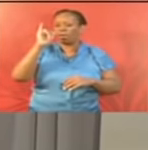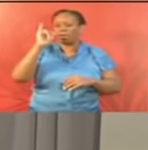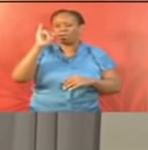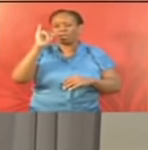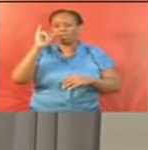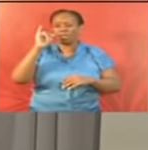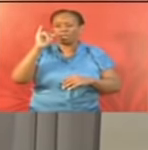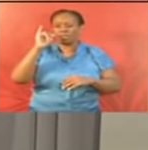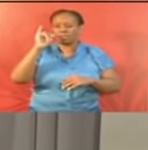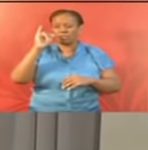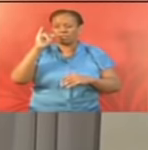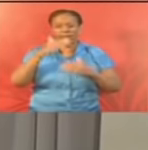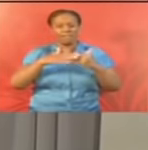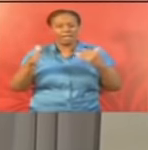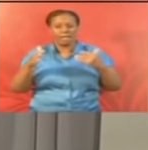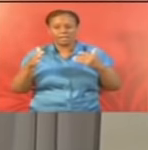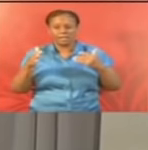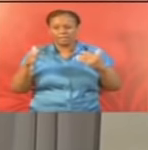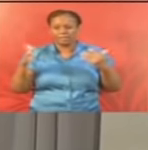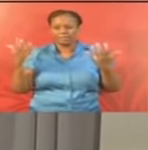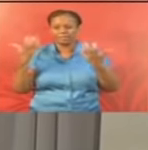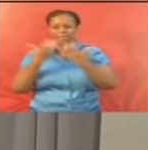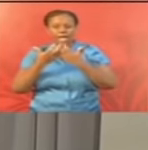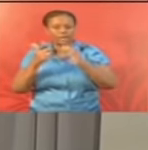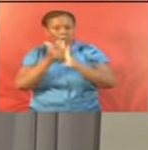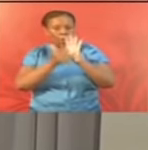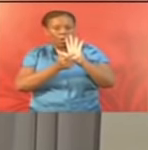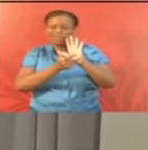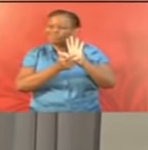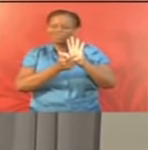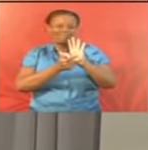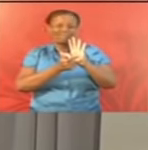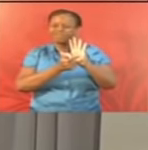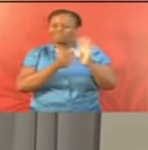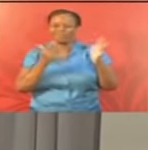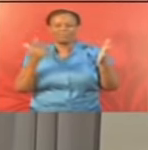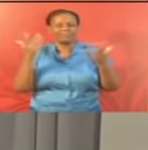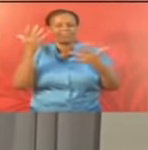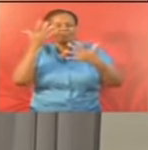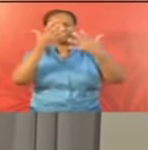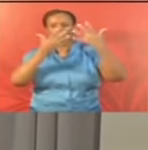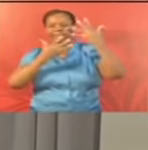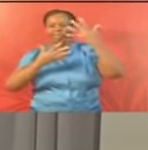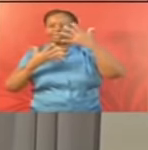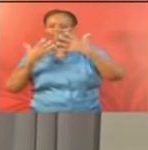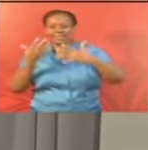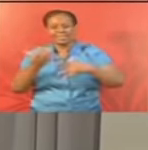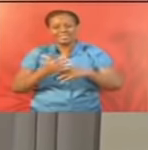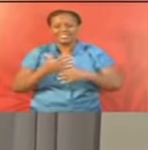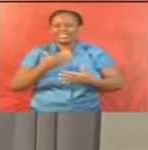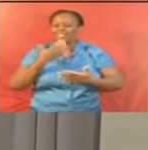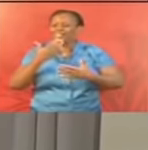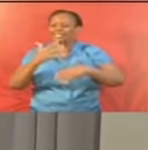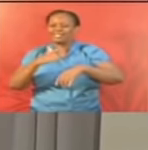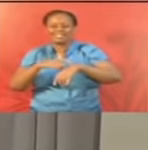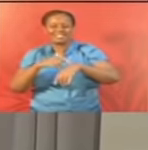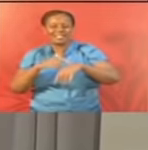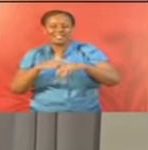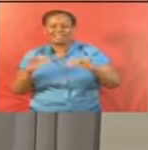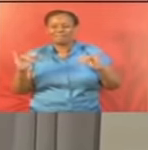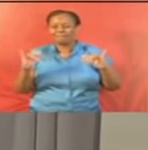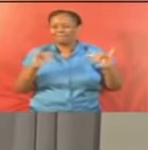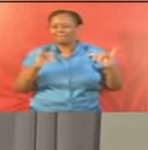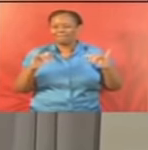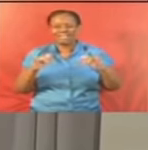do when your inhibitions go down. And 2, my very last point to reiterate, if you are